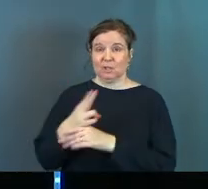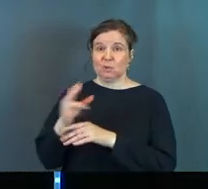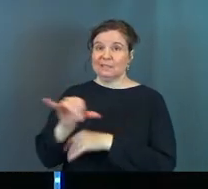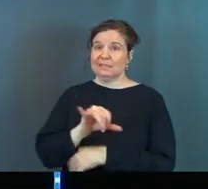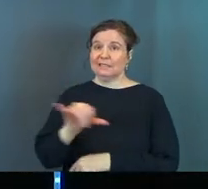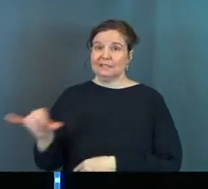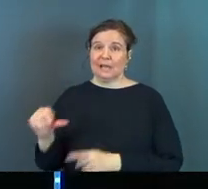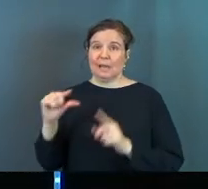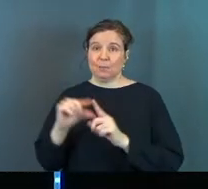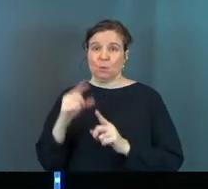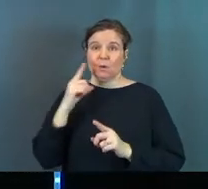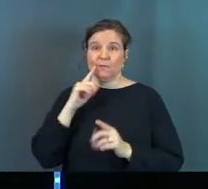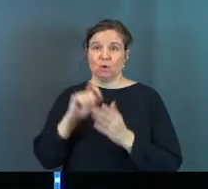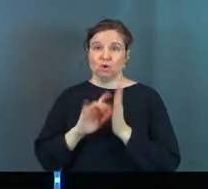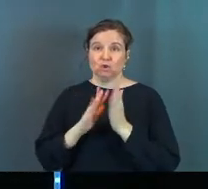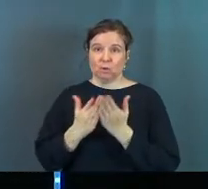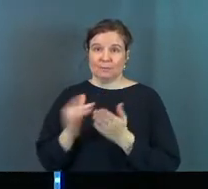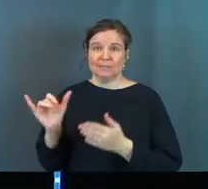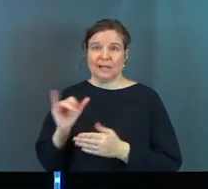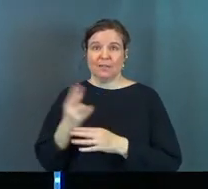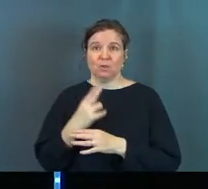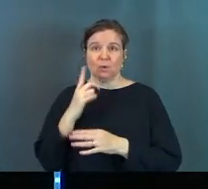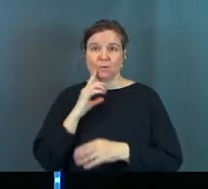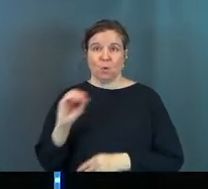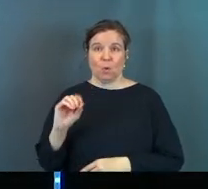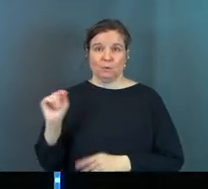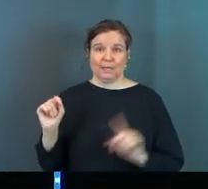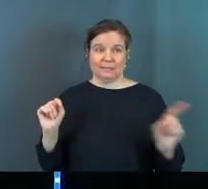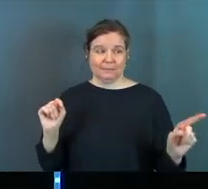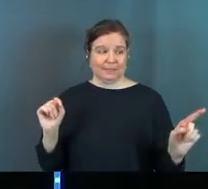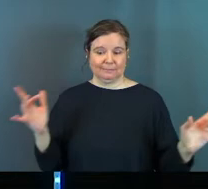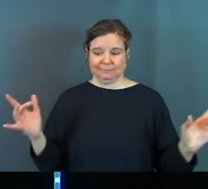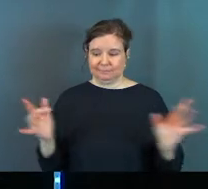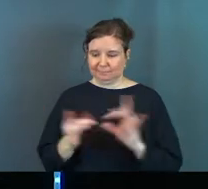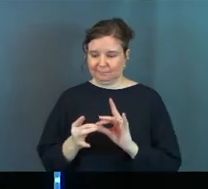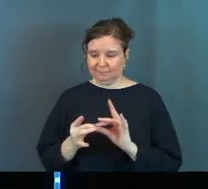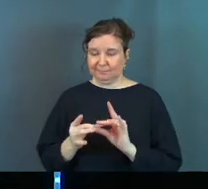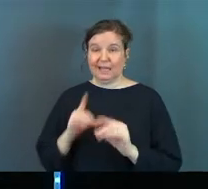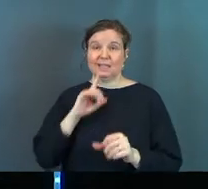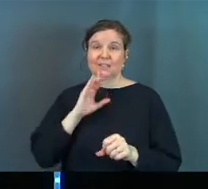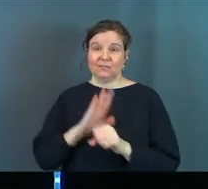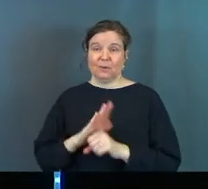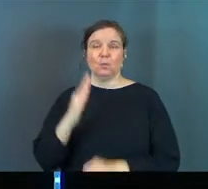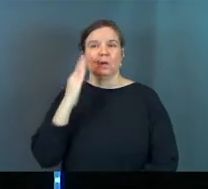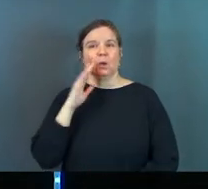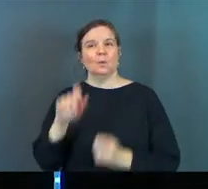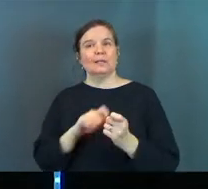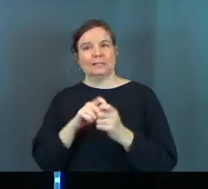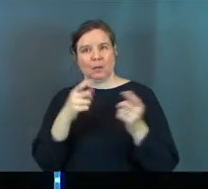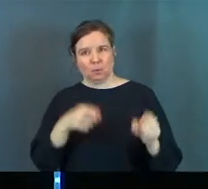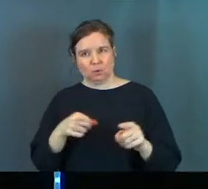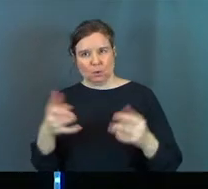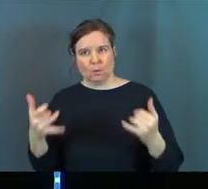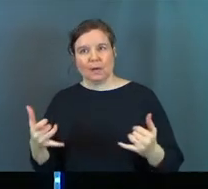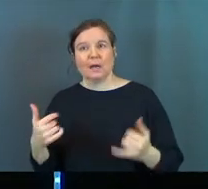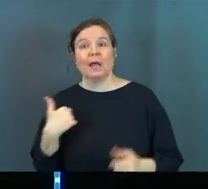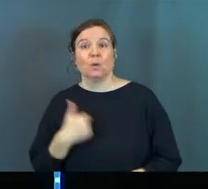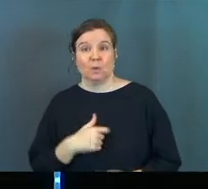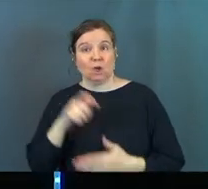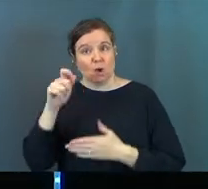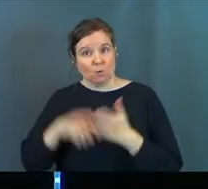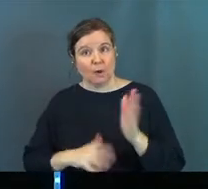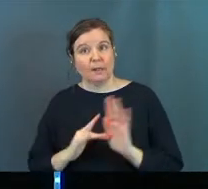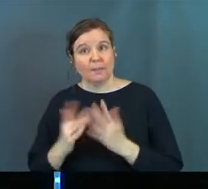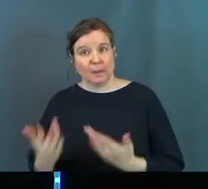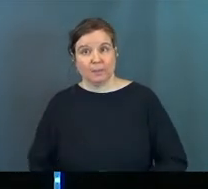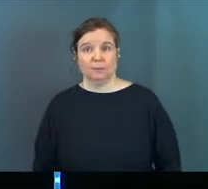the same word for scripture as they used for the Old Testament, and he's affirming, we know exactly what's going on right now, and we are writing